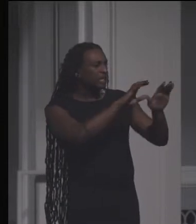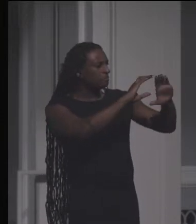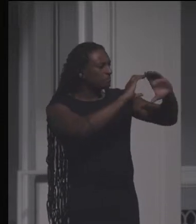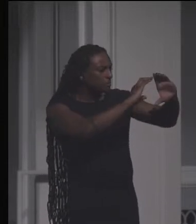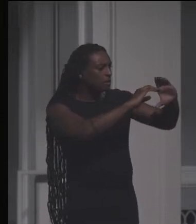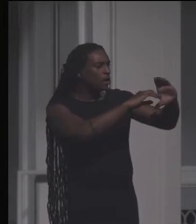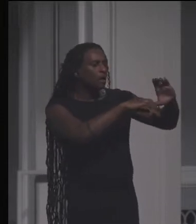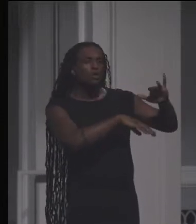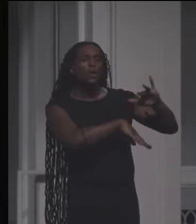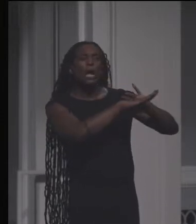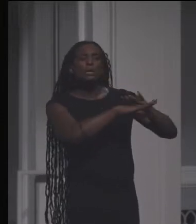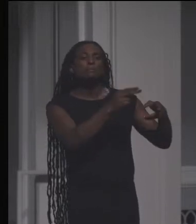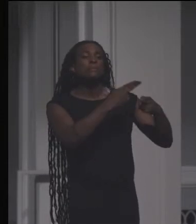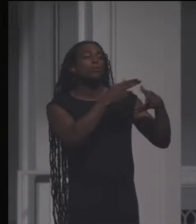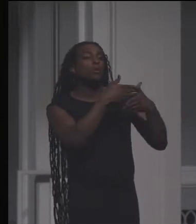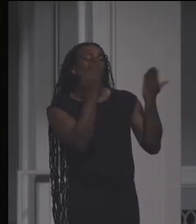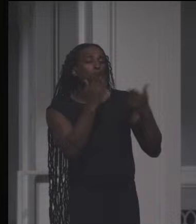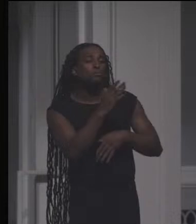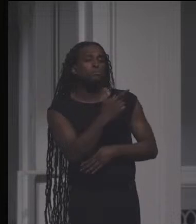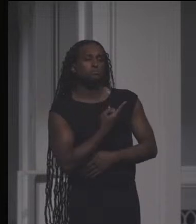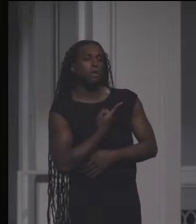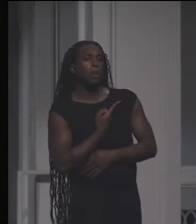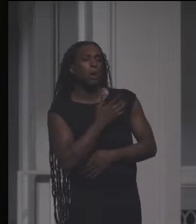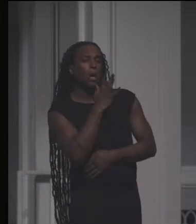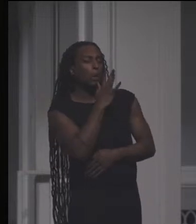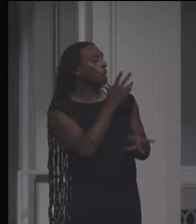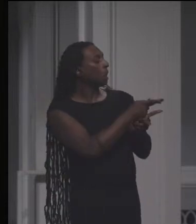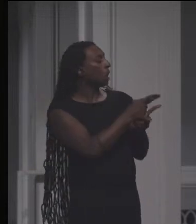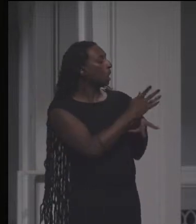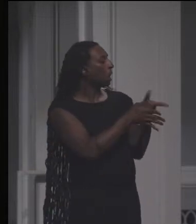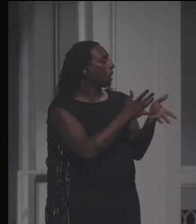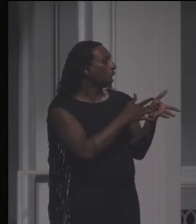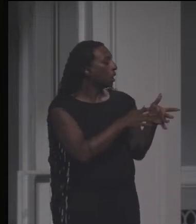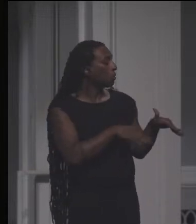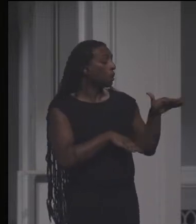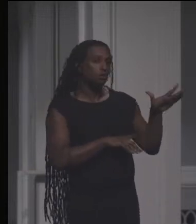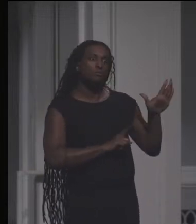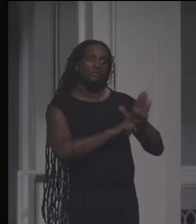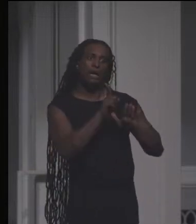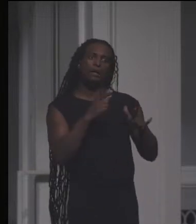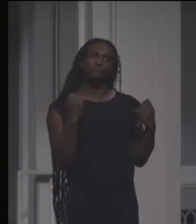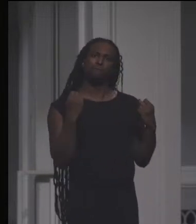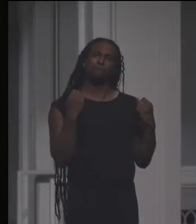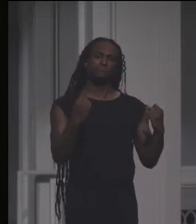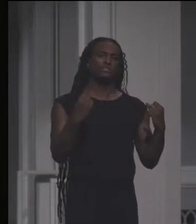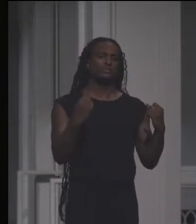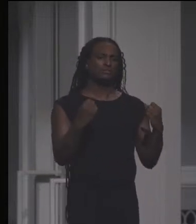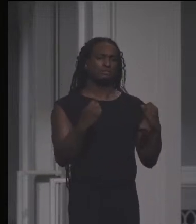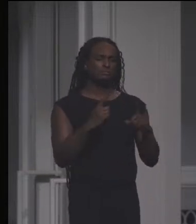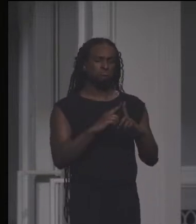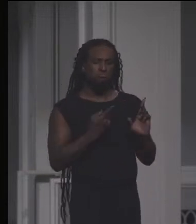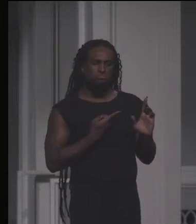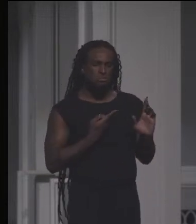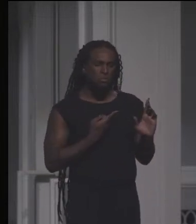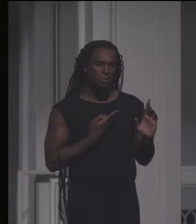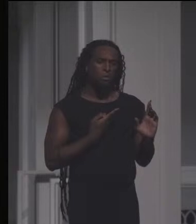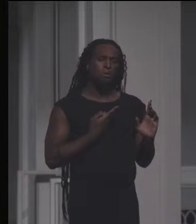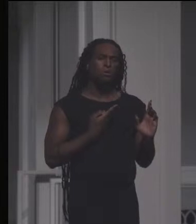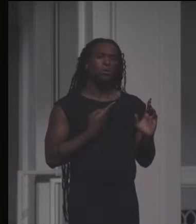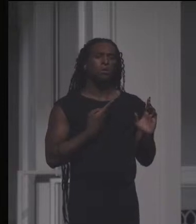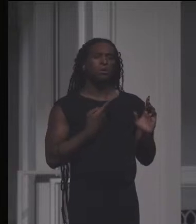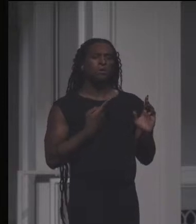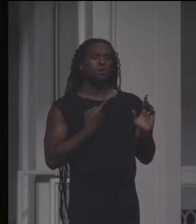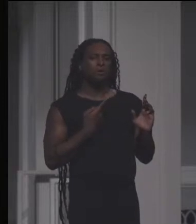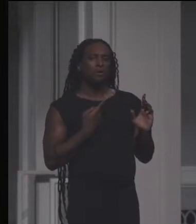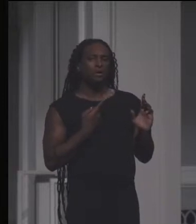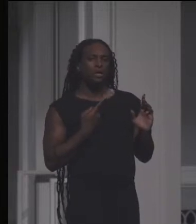by her mother. She grows up tall and strong, but wholly naive. And by that, I